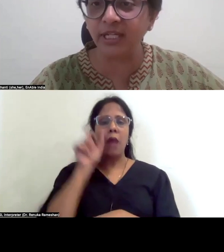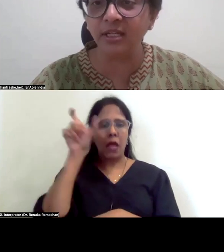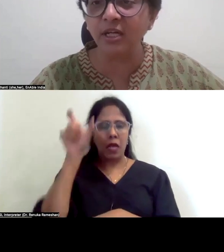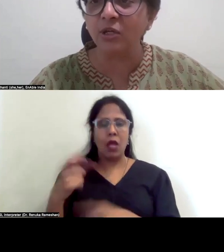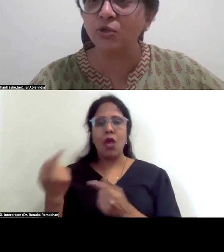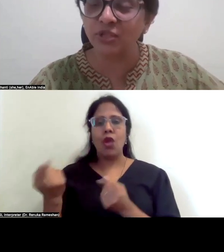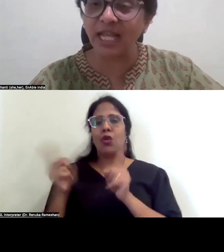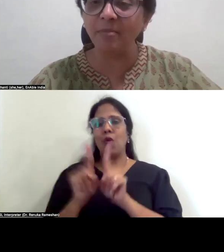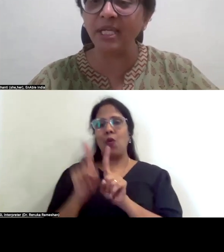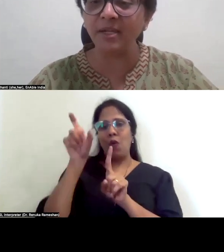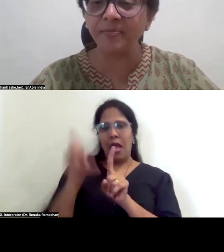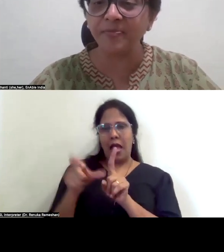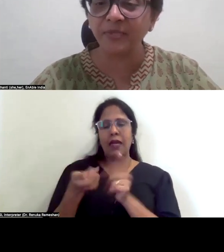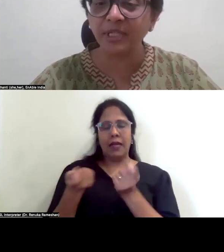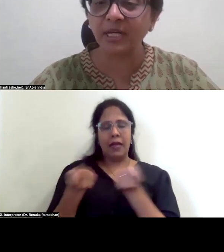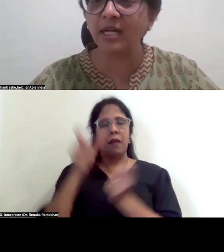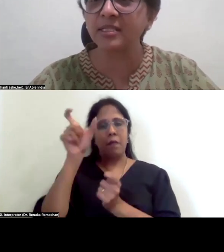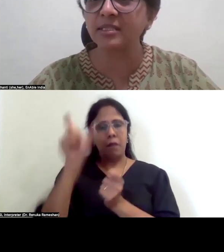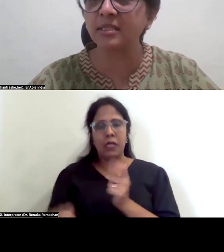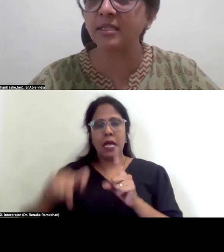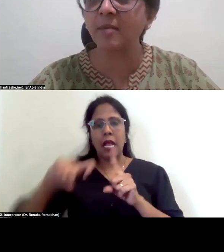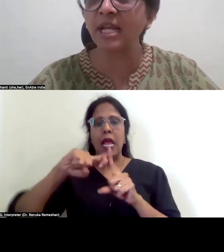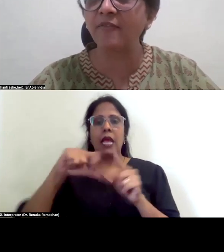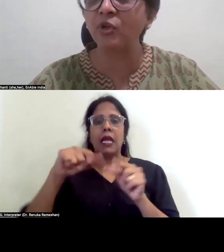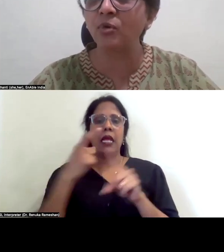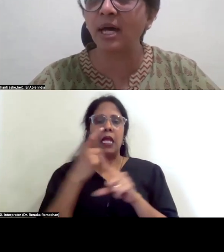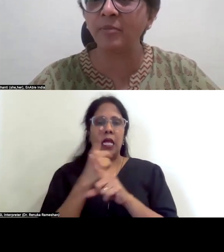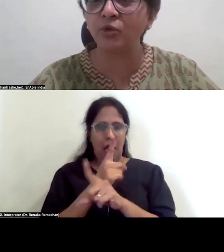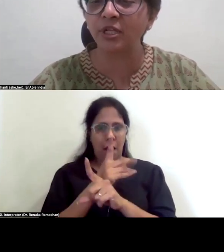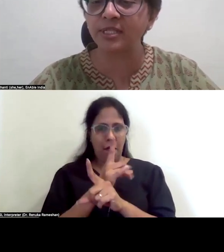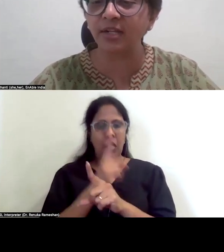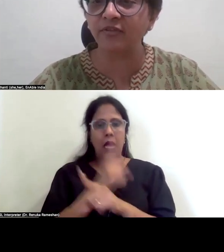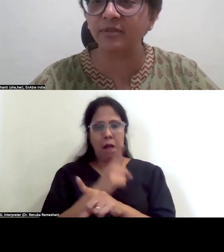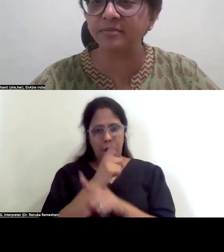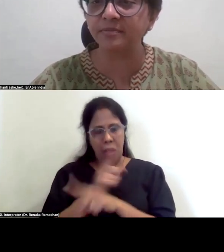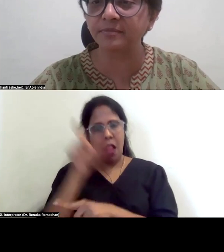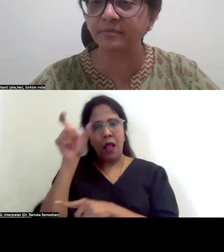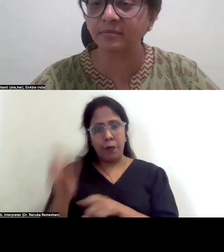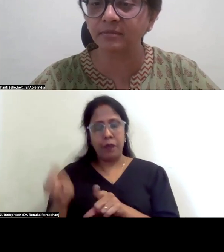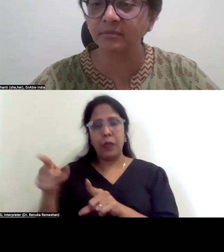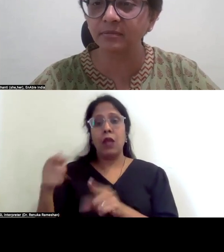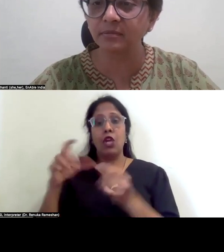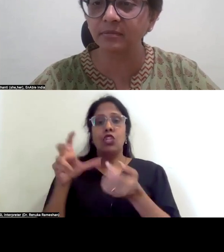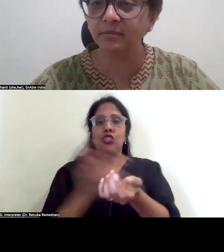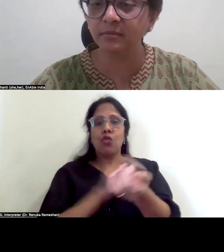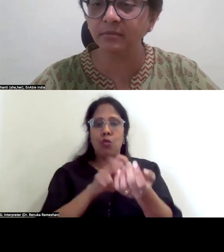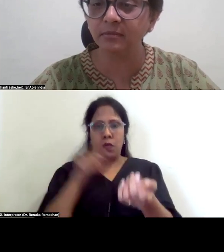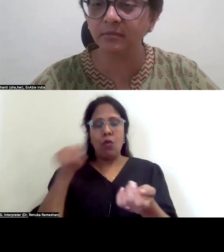India colleague, to tell me, Kamal, have you unmuted yourself?